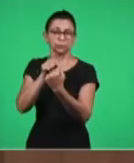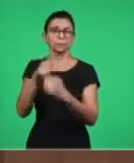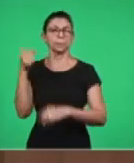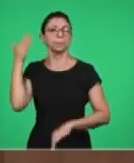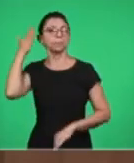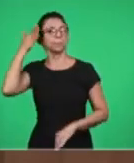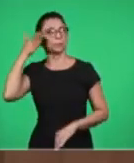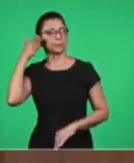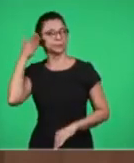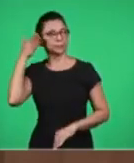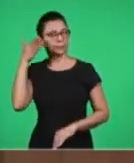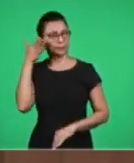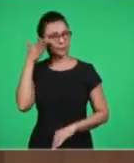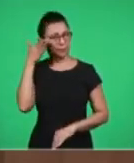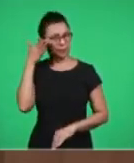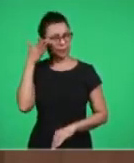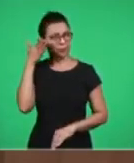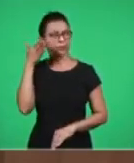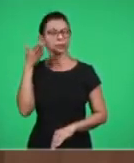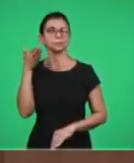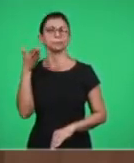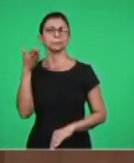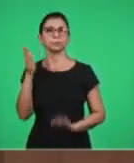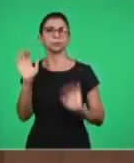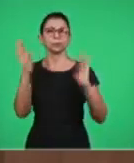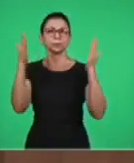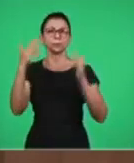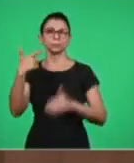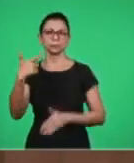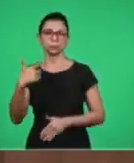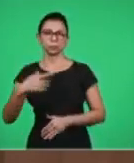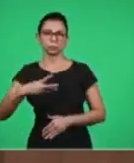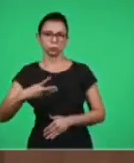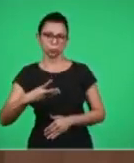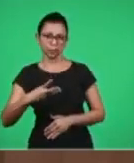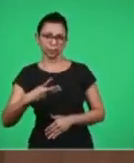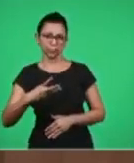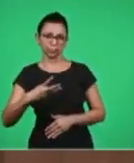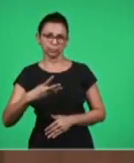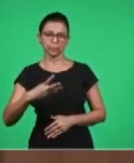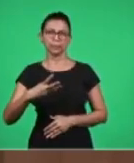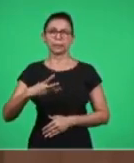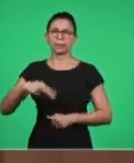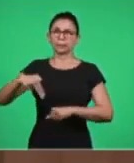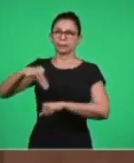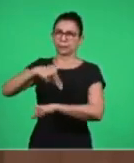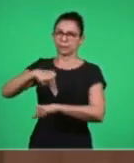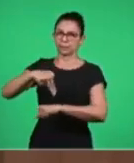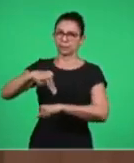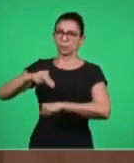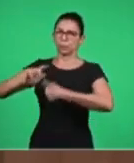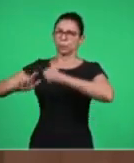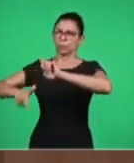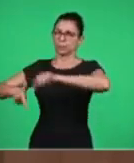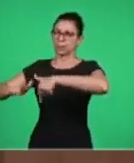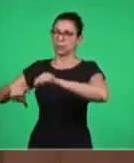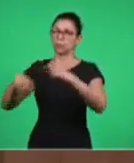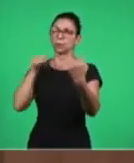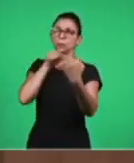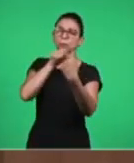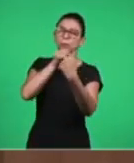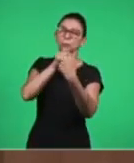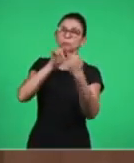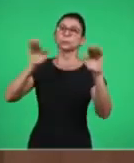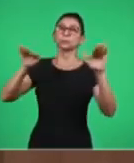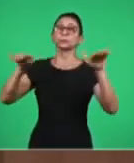of this message that was geared towards Israel? We know that